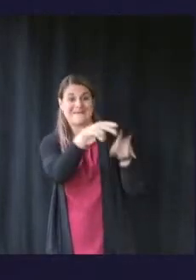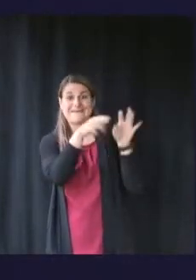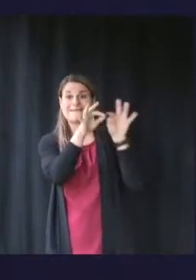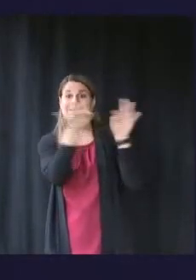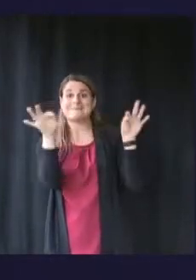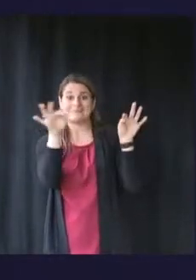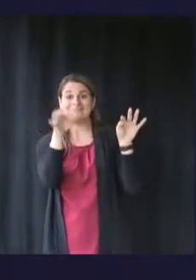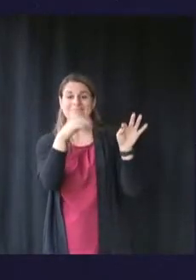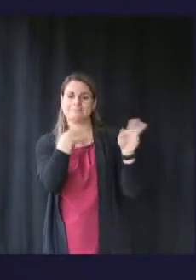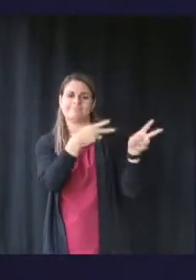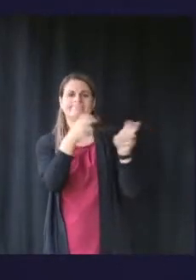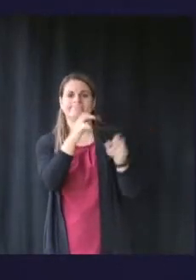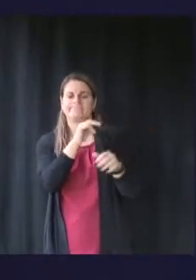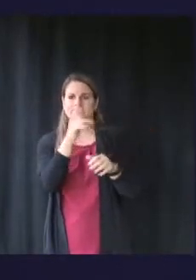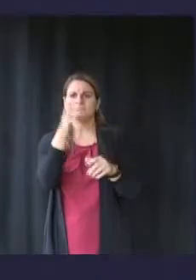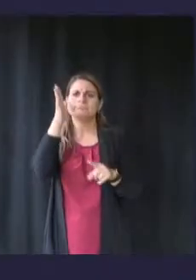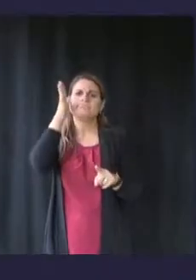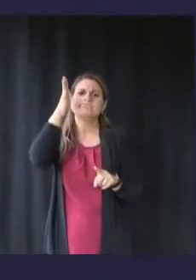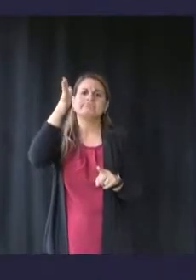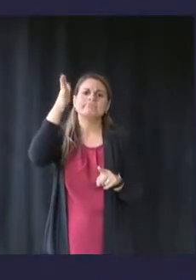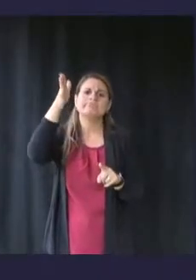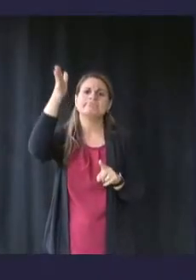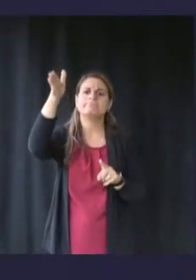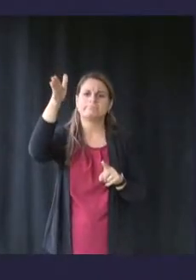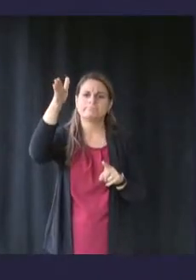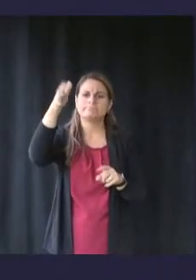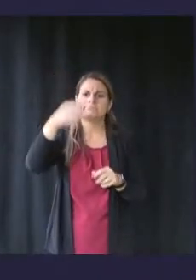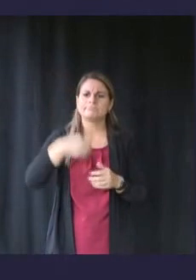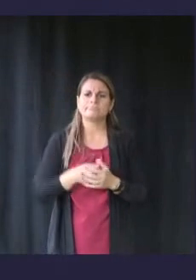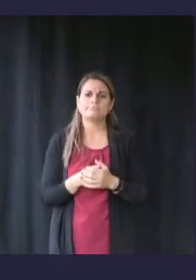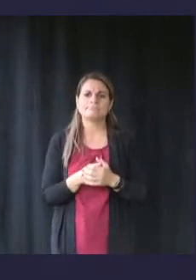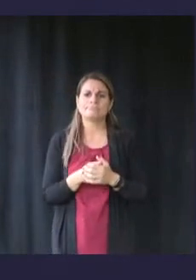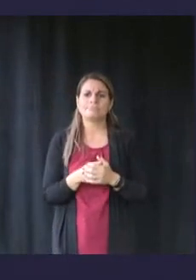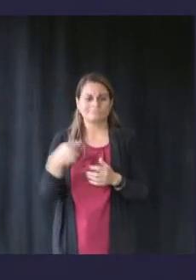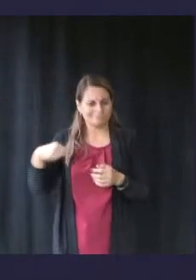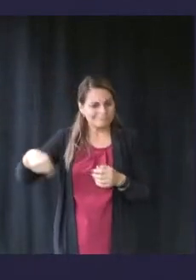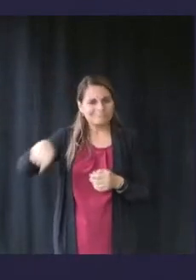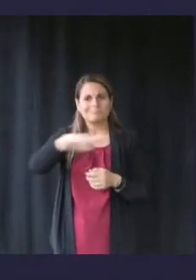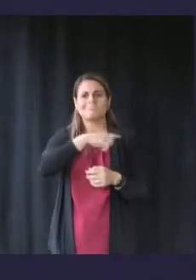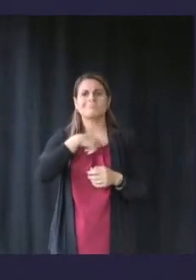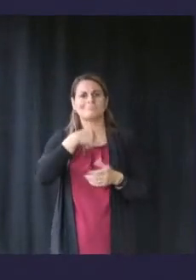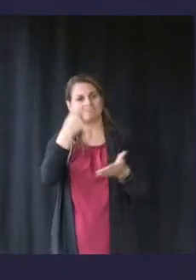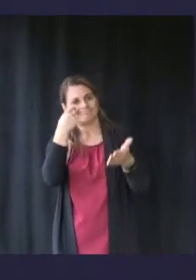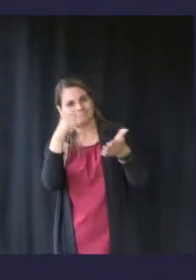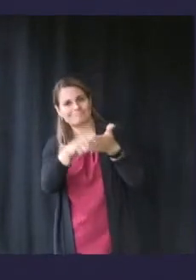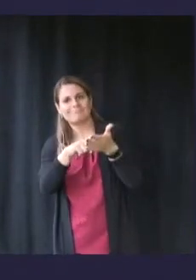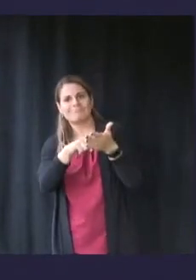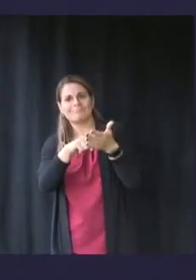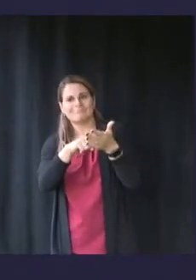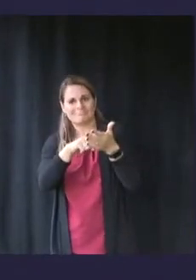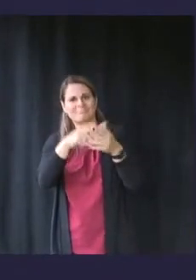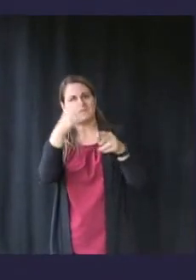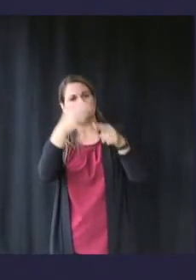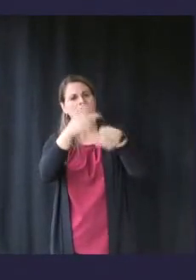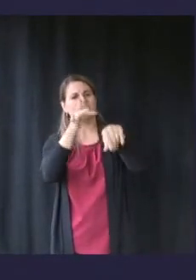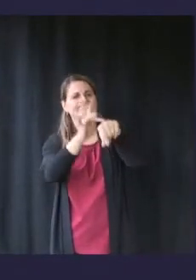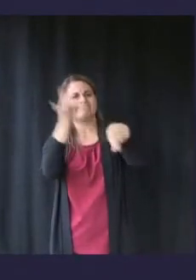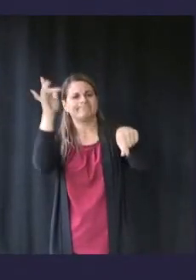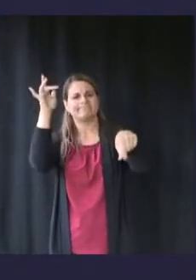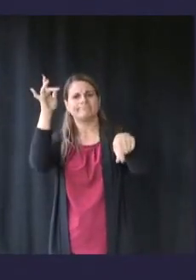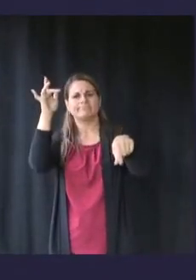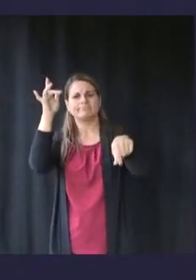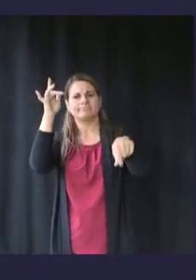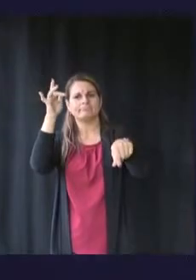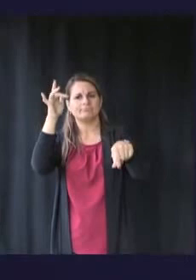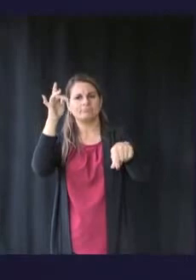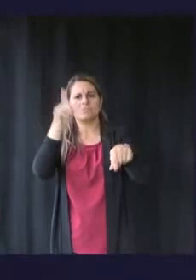wrote, will be recognized as a great landmark in the struggle of mankind for peace. Never before has such a record been